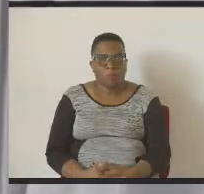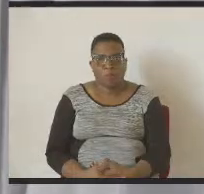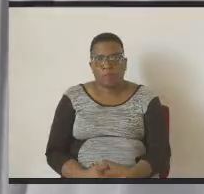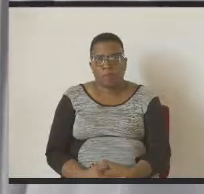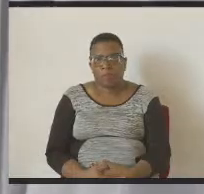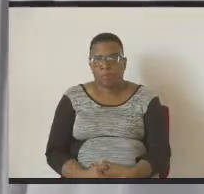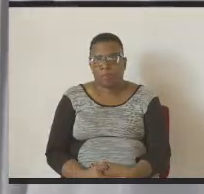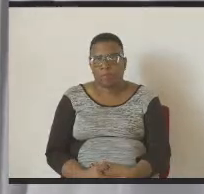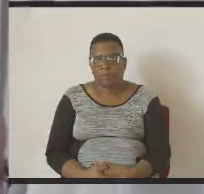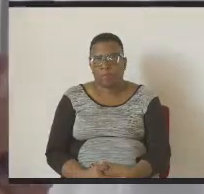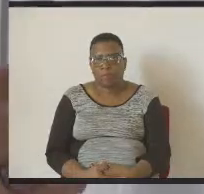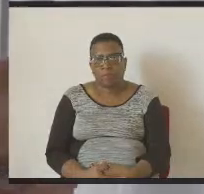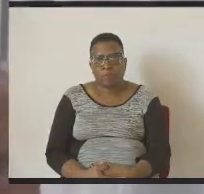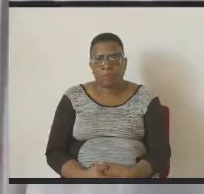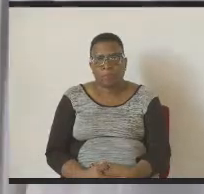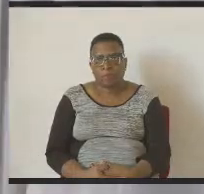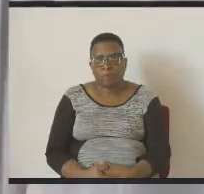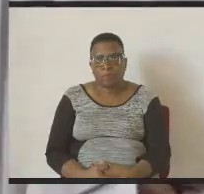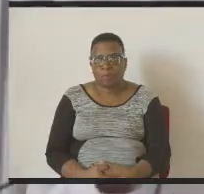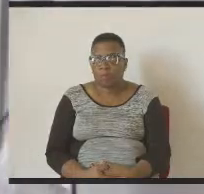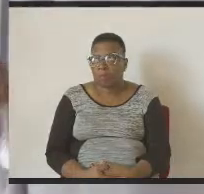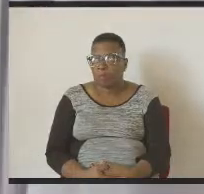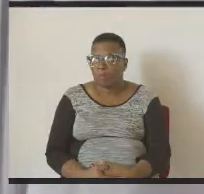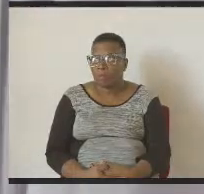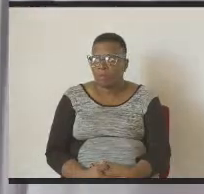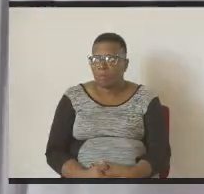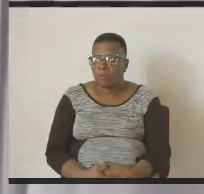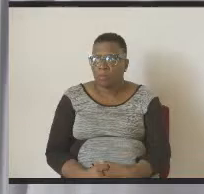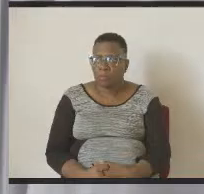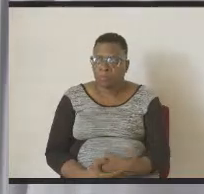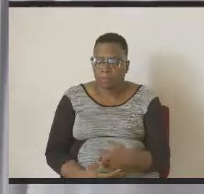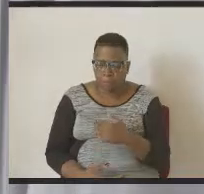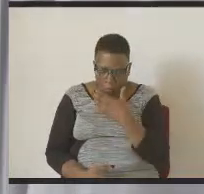Let's ask Brother Mark to bless the offering.